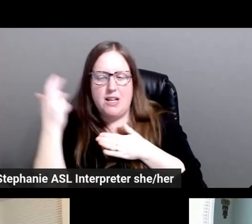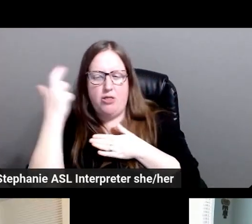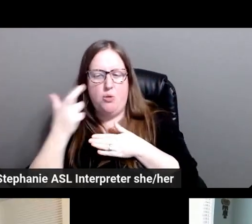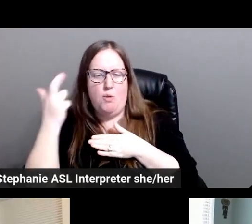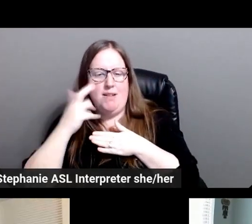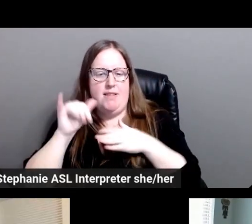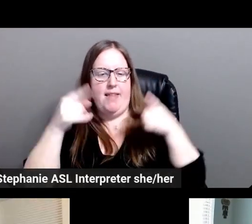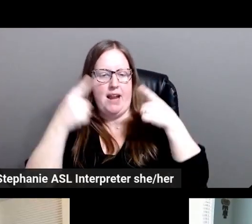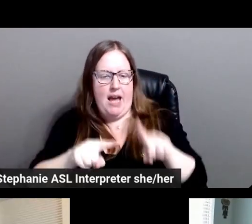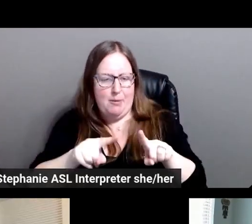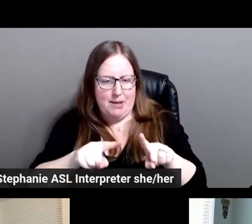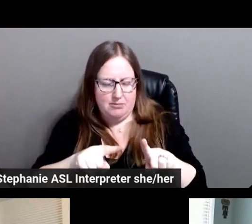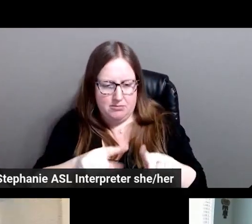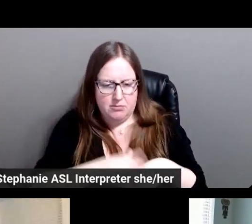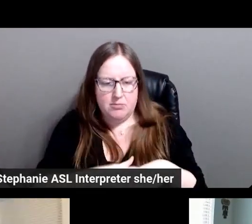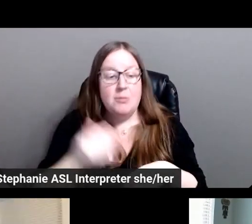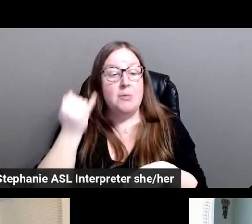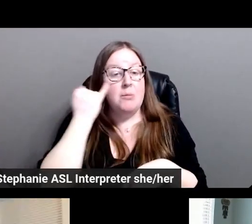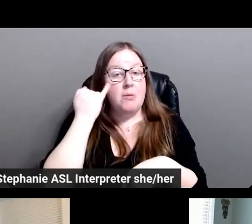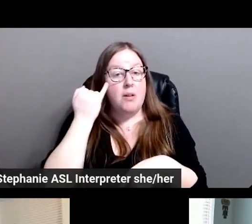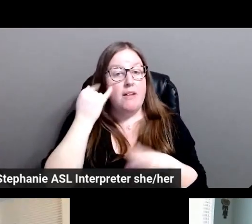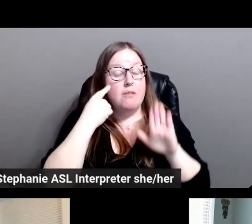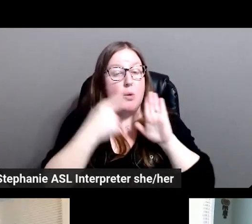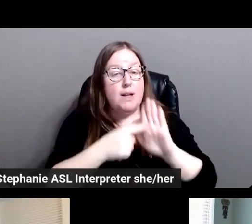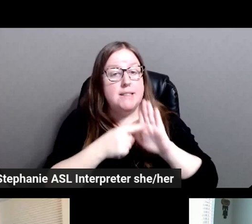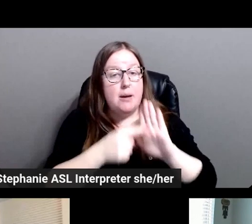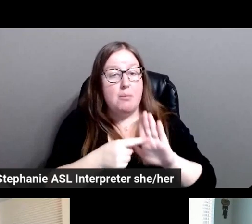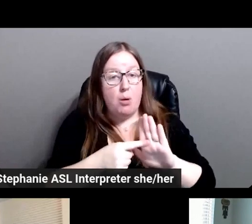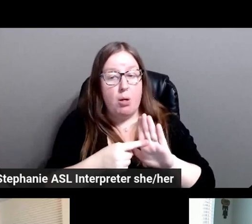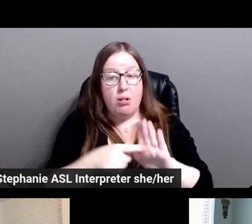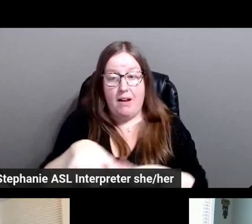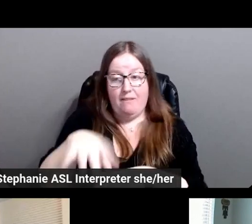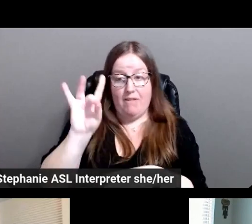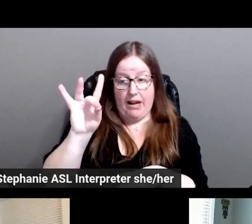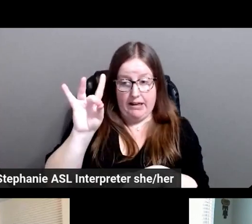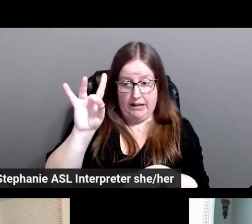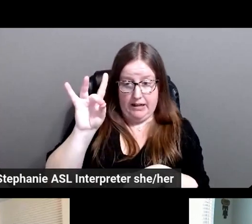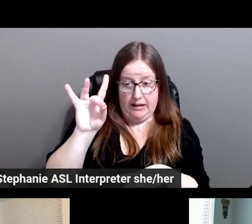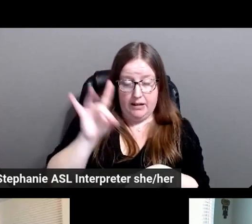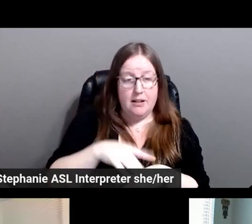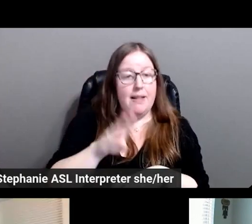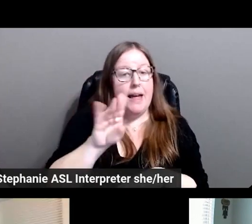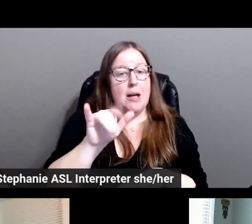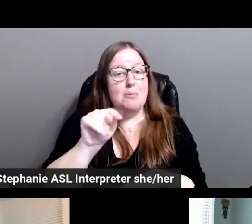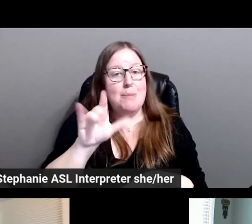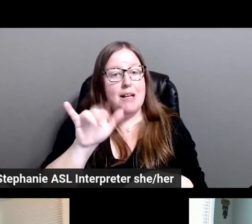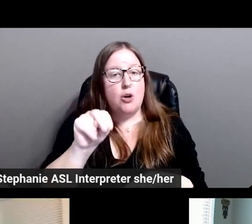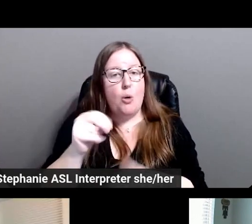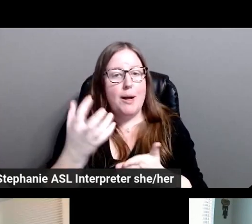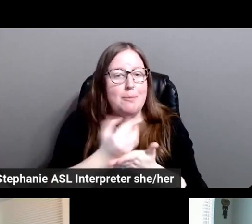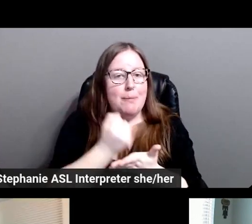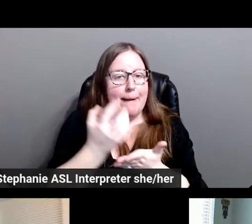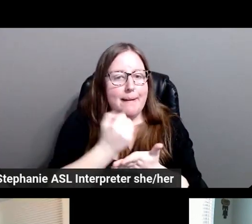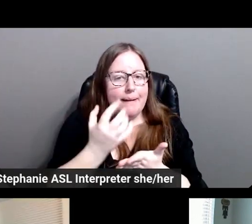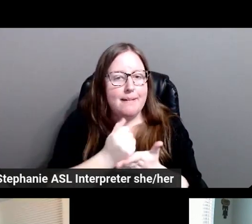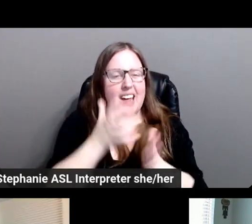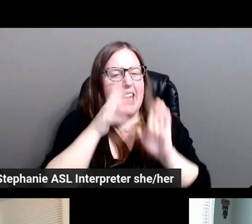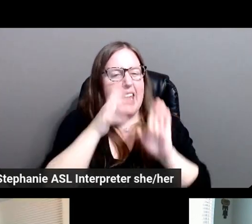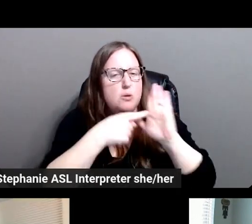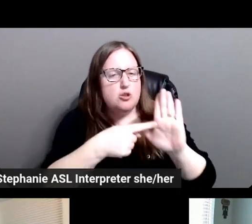So you got some sort of finding like a Bitcoin mining, and I'm going to demo that in a